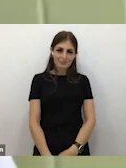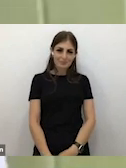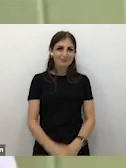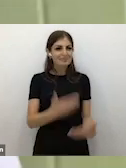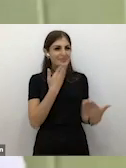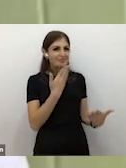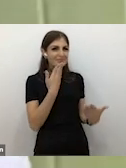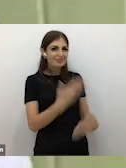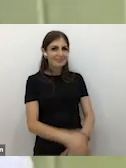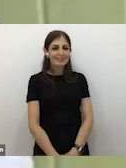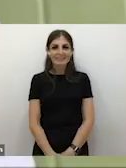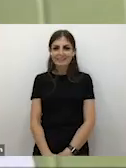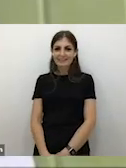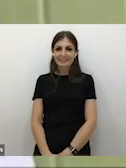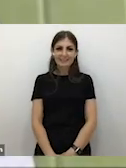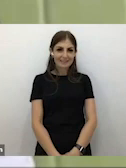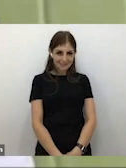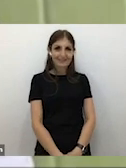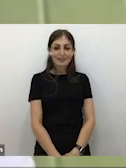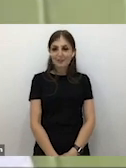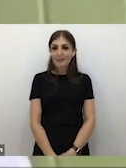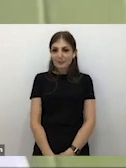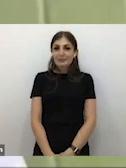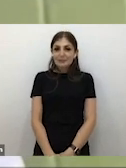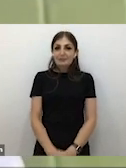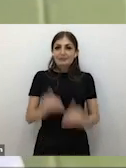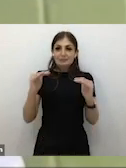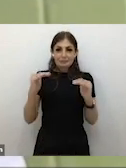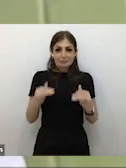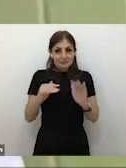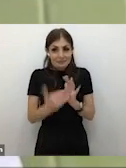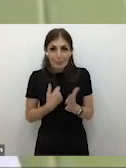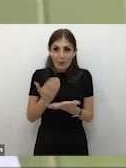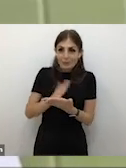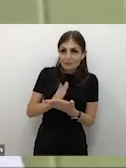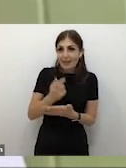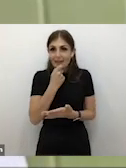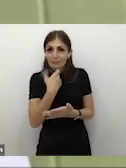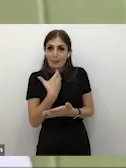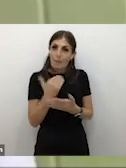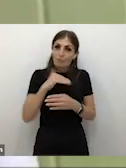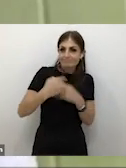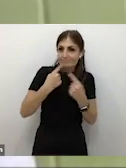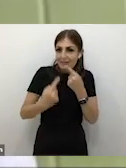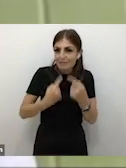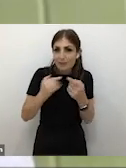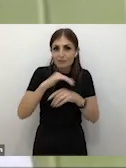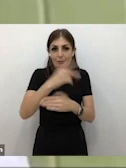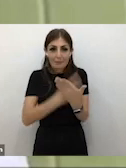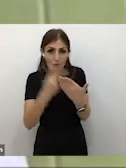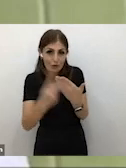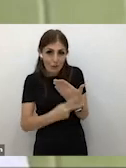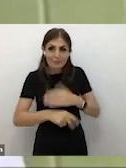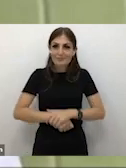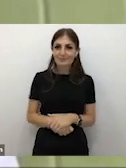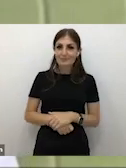Thanks, Adam. So now I'm going to share a little bit more detailed information about the program.